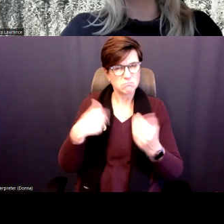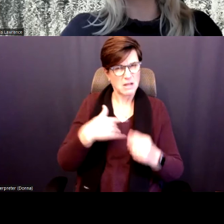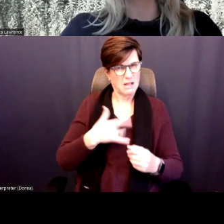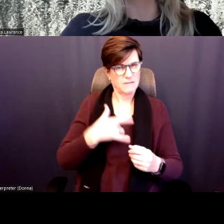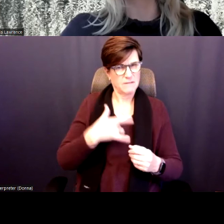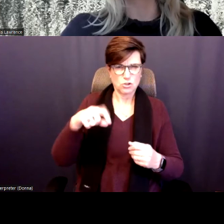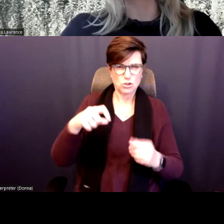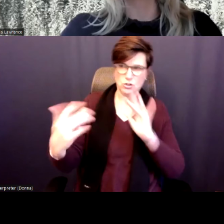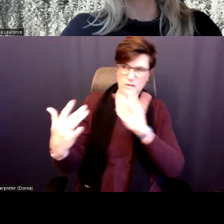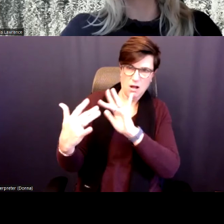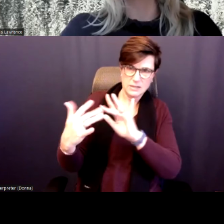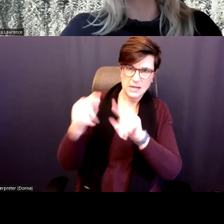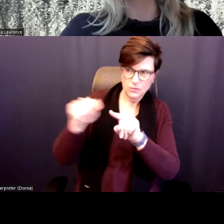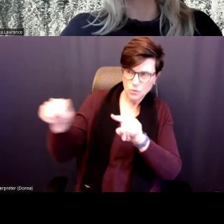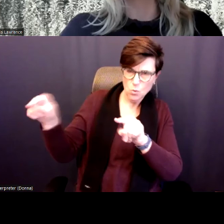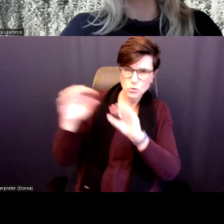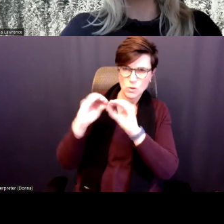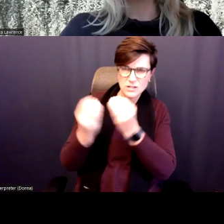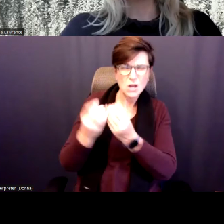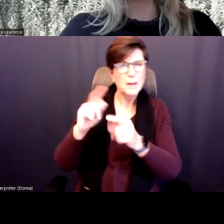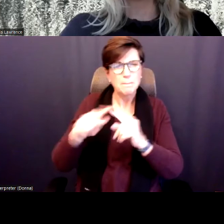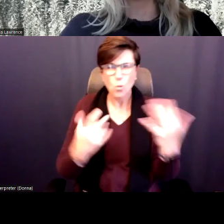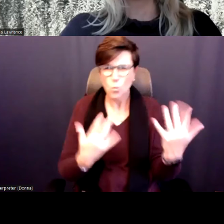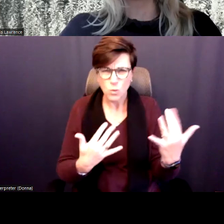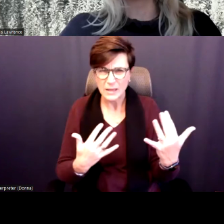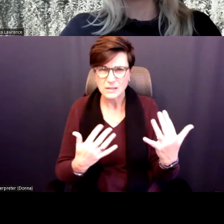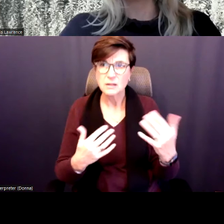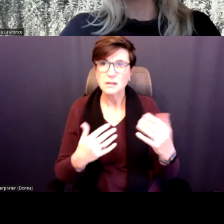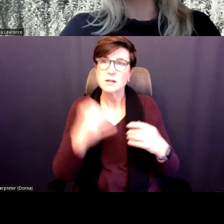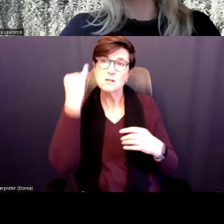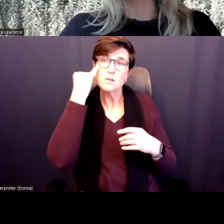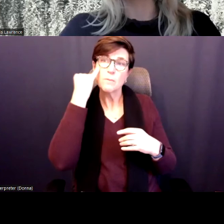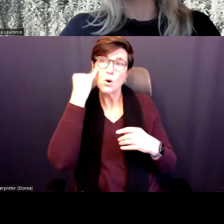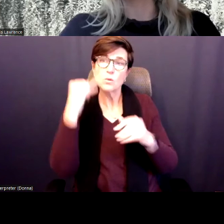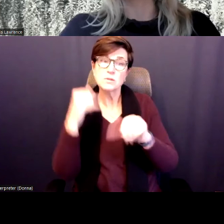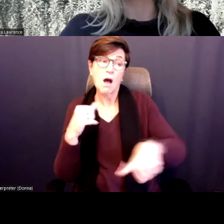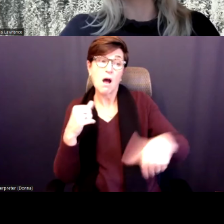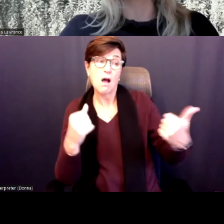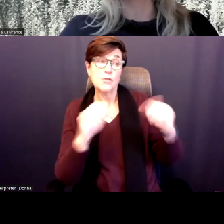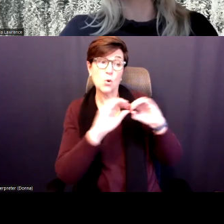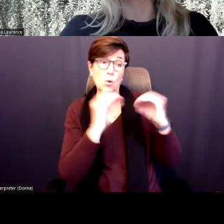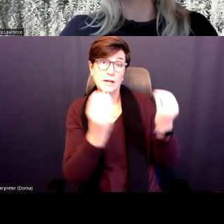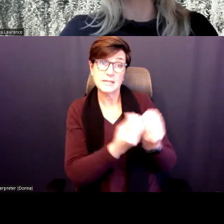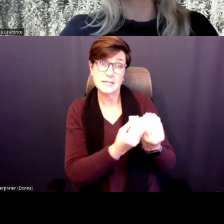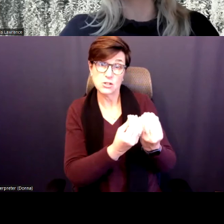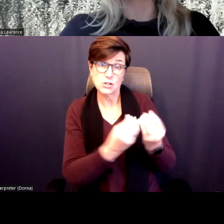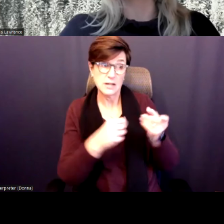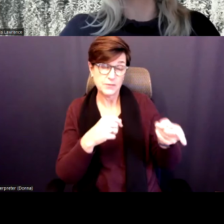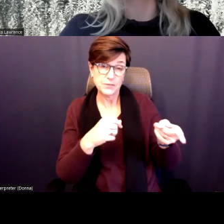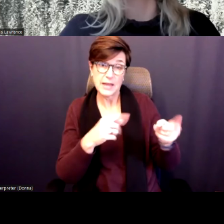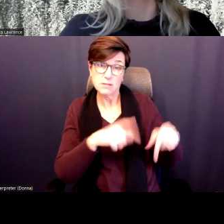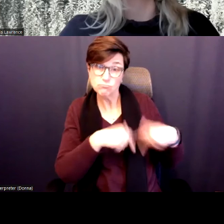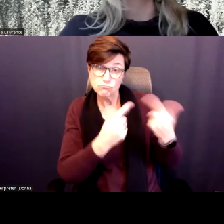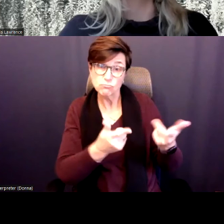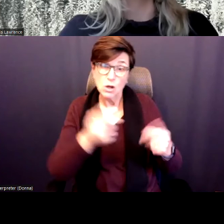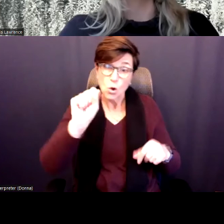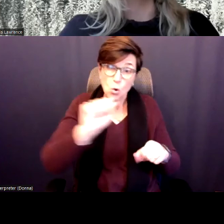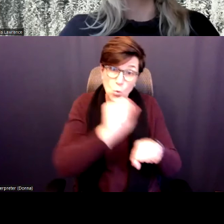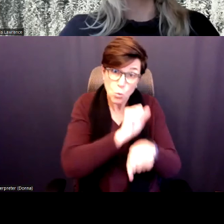to consider is an organization that works with these communities historically and has wanted to